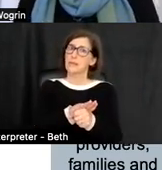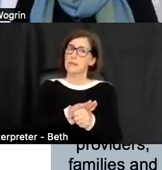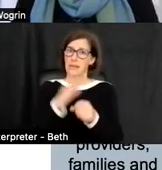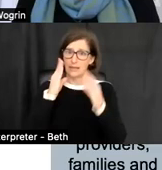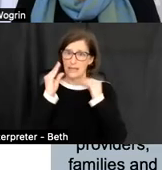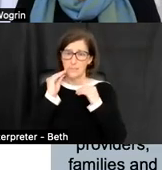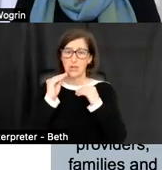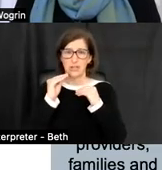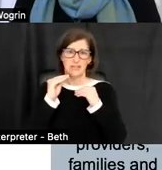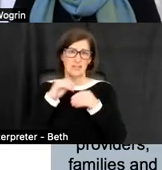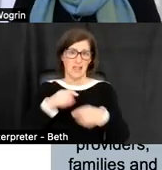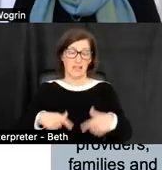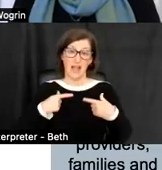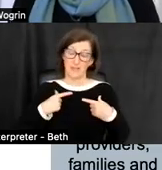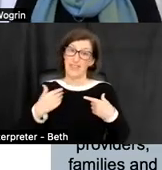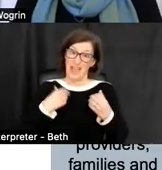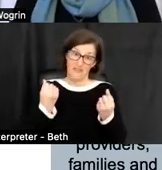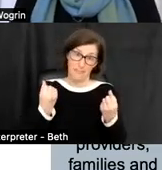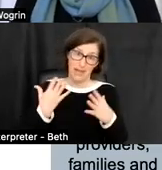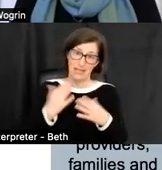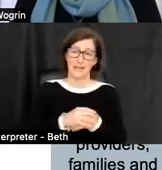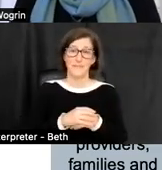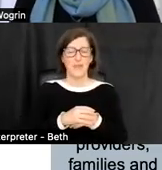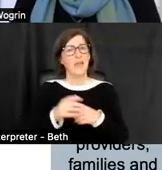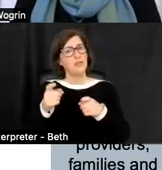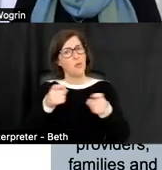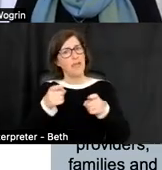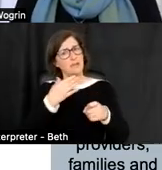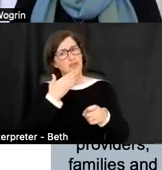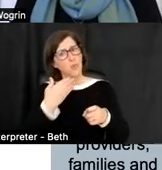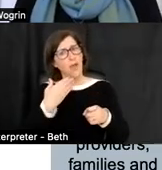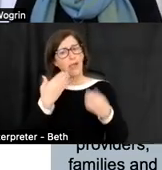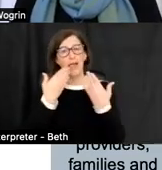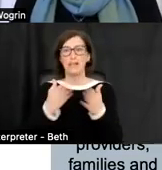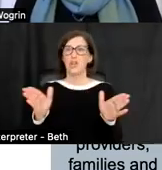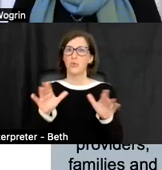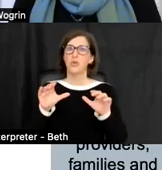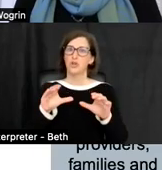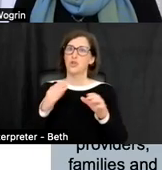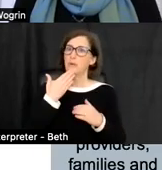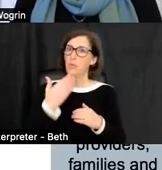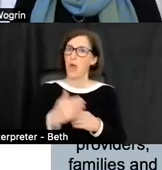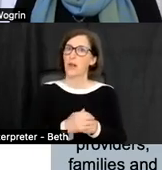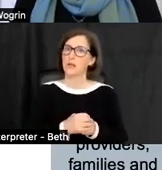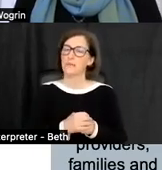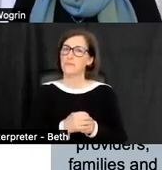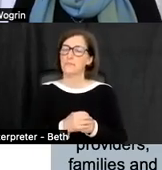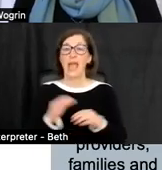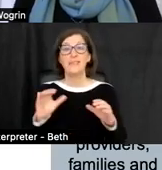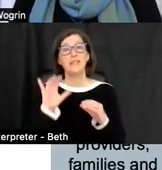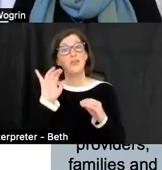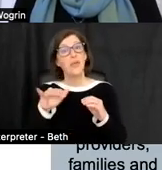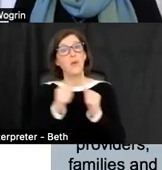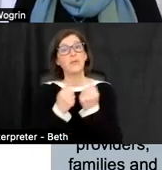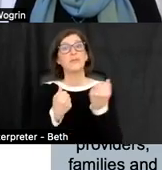which actually are plenty, that they're managing well and overall are doing well. And they do this with the support